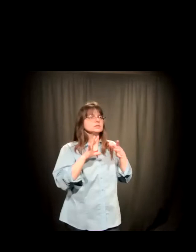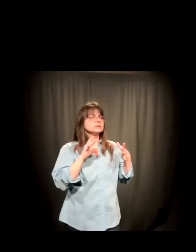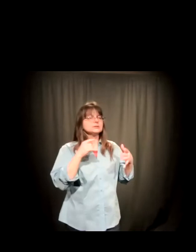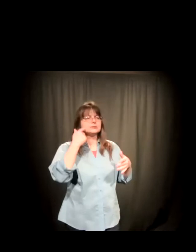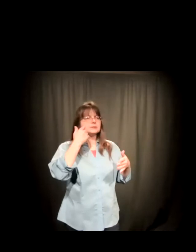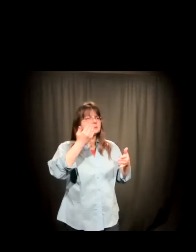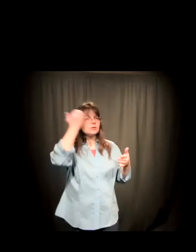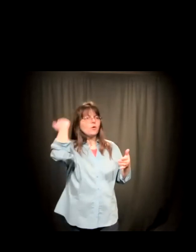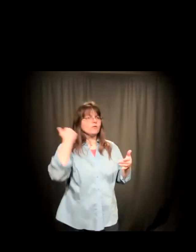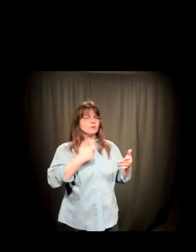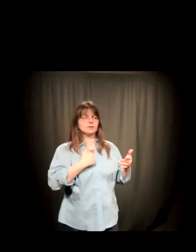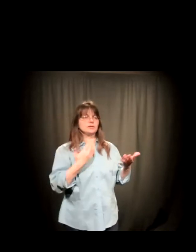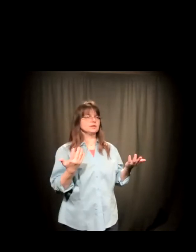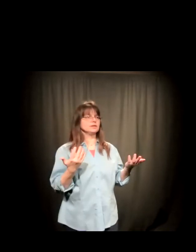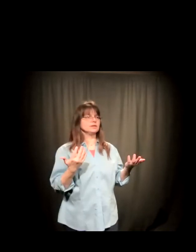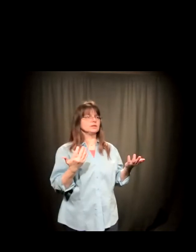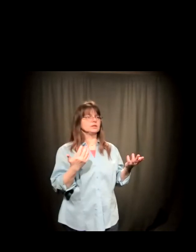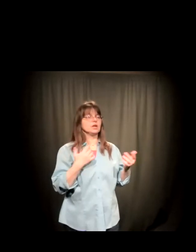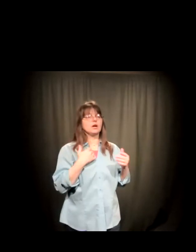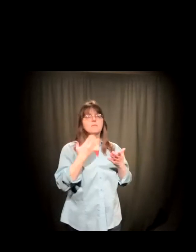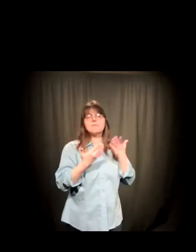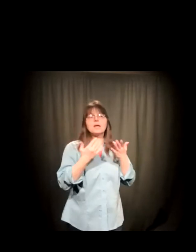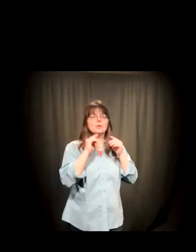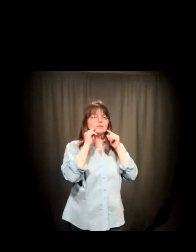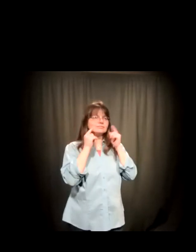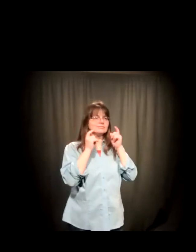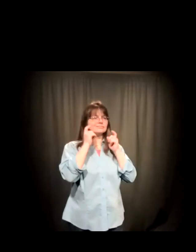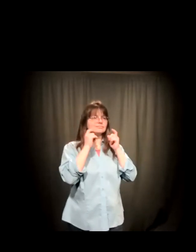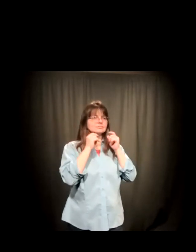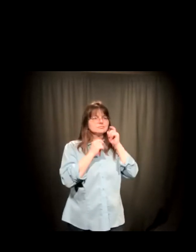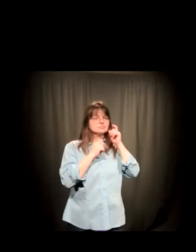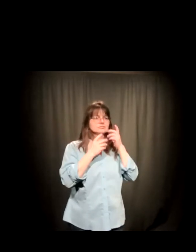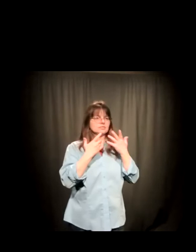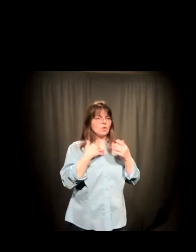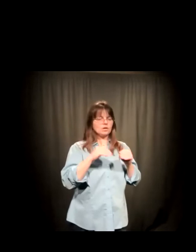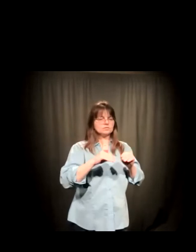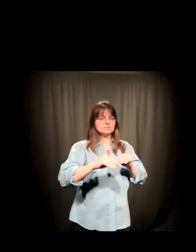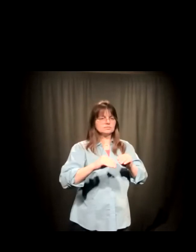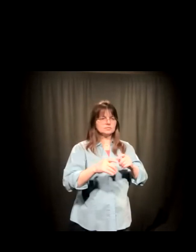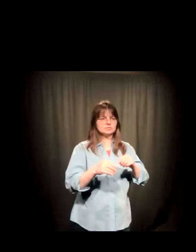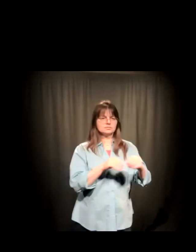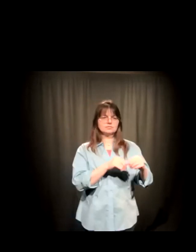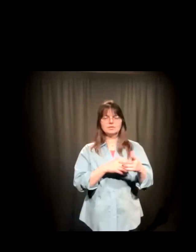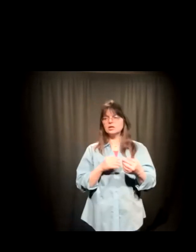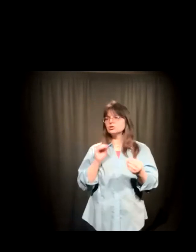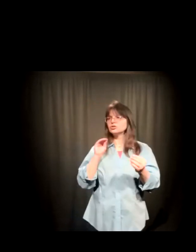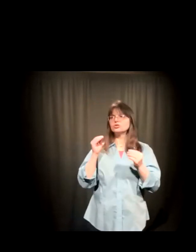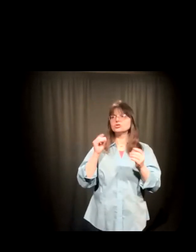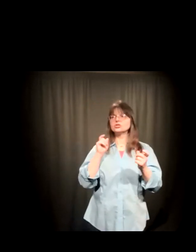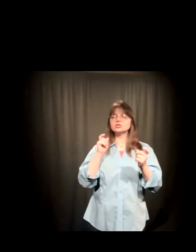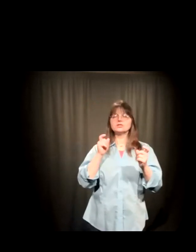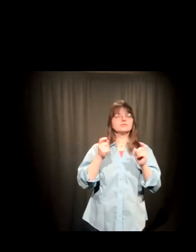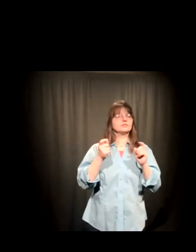an eyebrow, the subtle lift of a corner of the lip, an invasion of space, or a quick shift away.